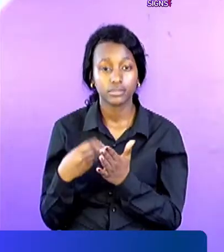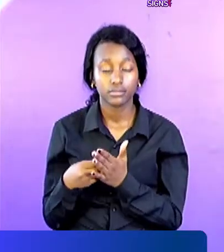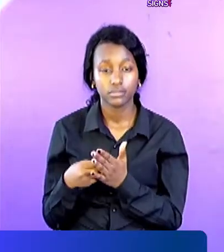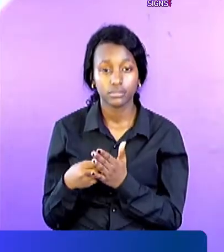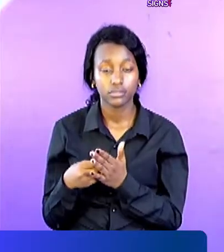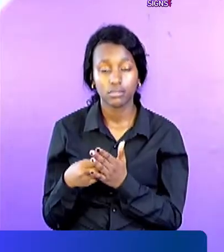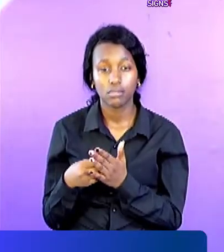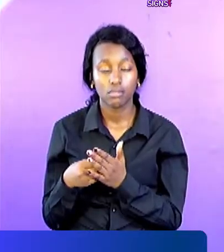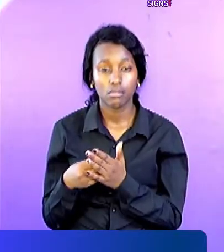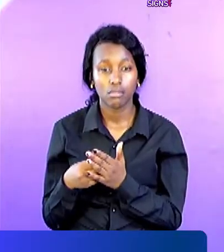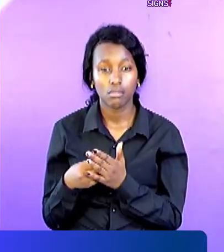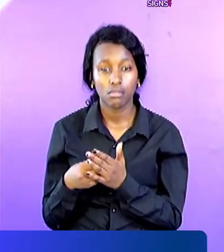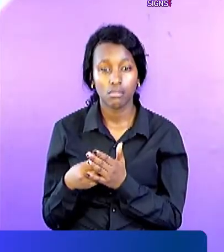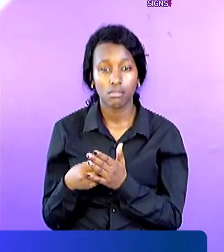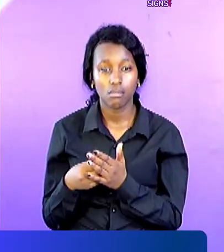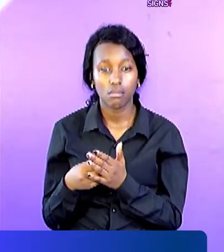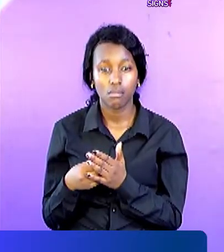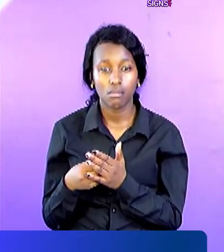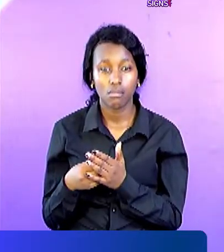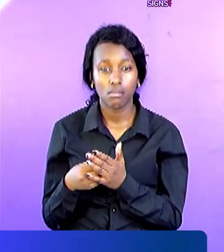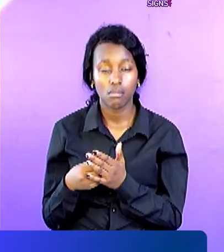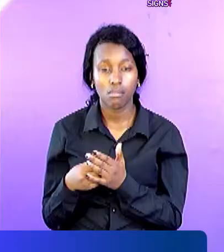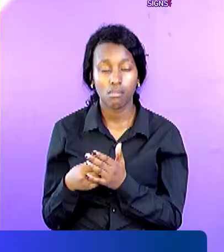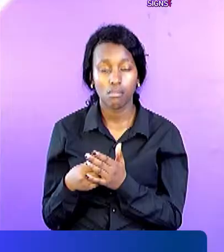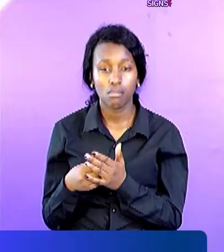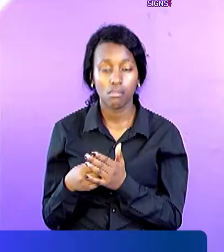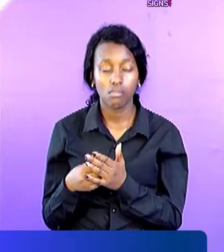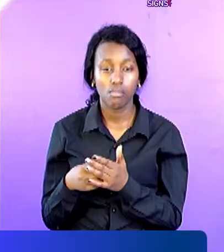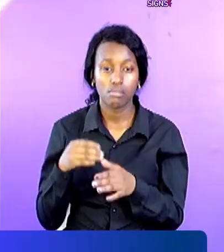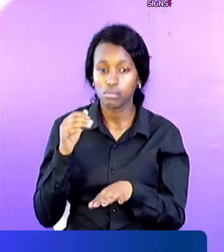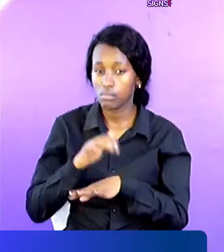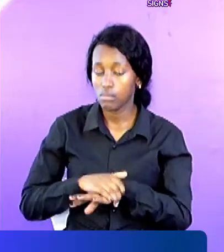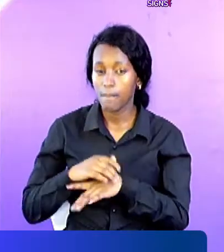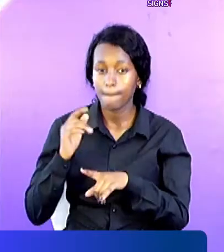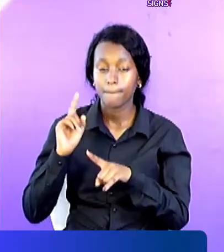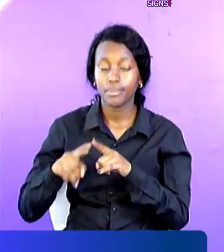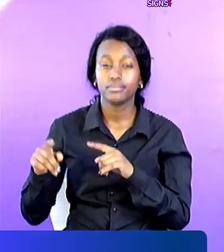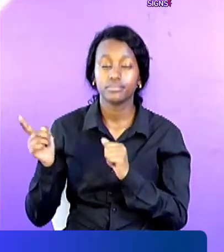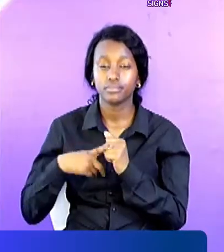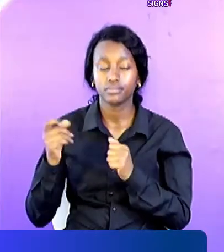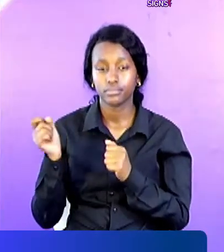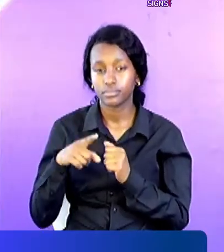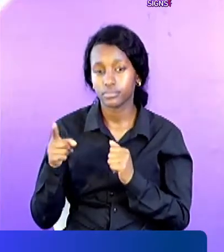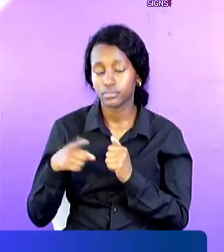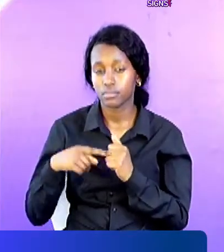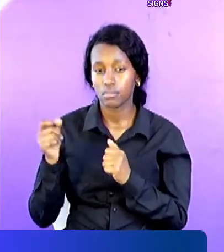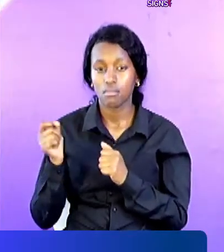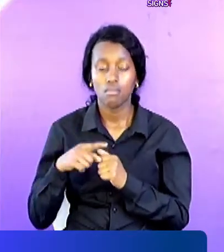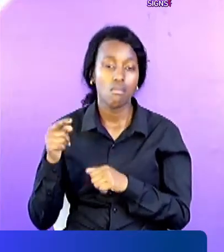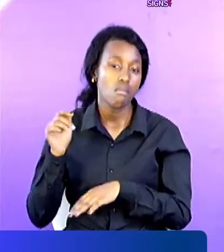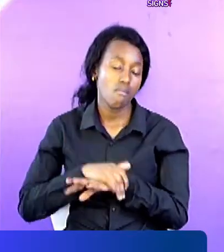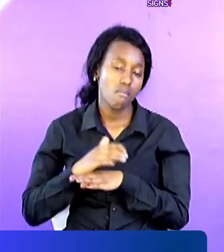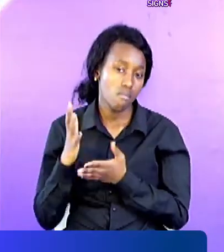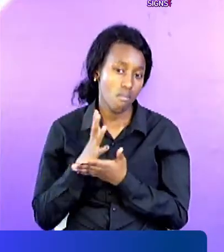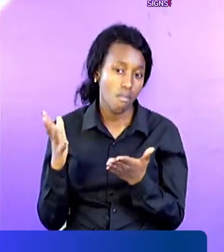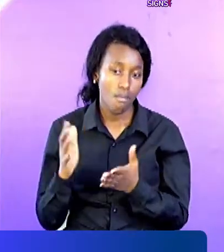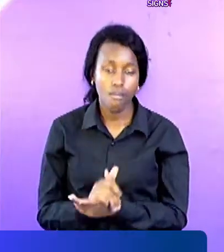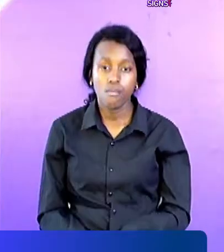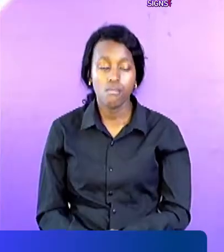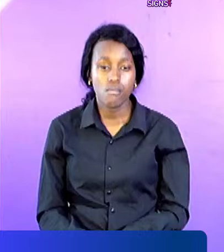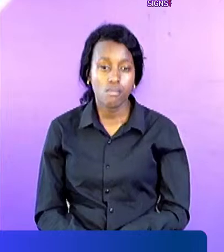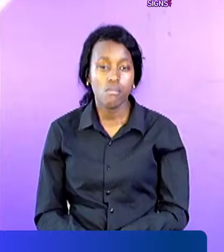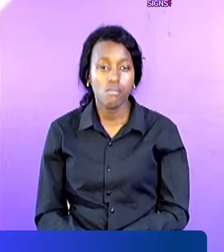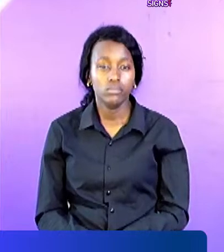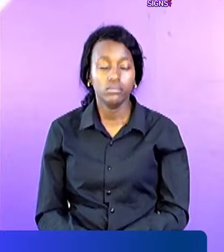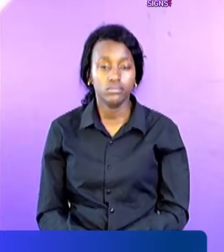intact, but you will always receive something every 6 months in perpetuity. Yeah. Yeah, so that is a two